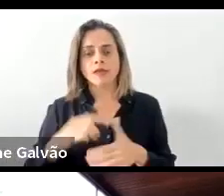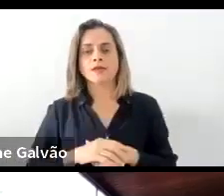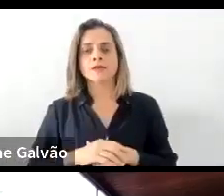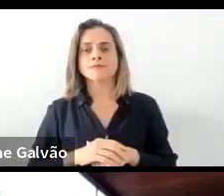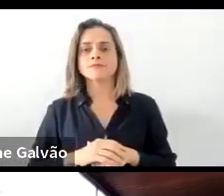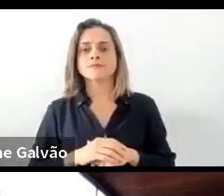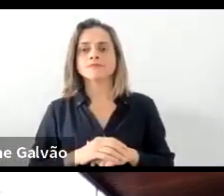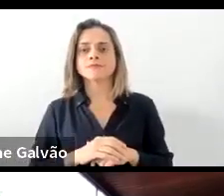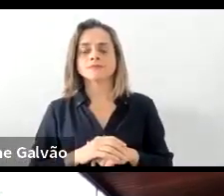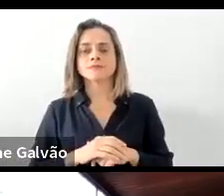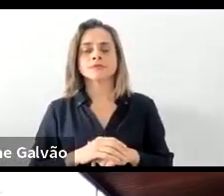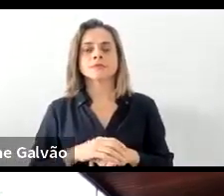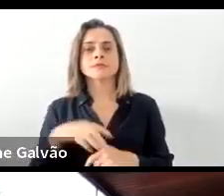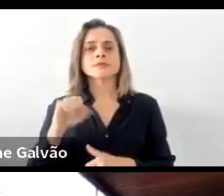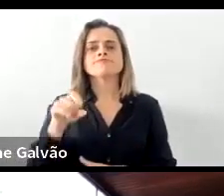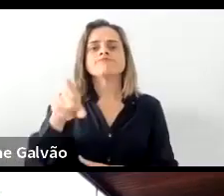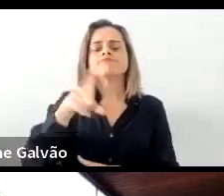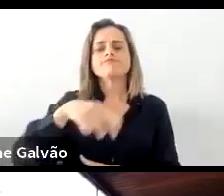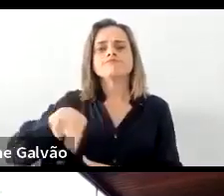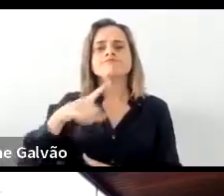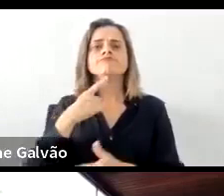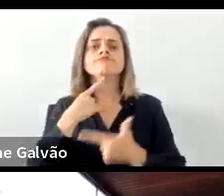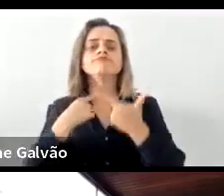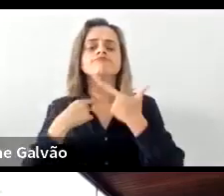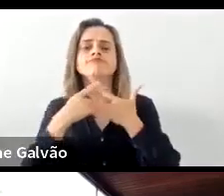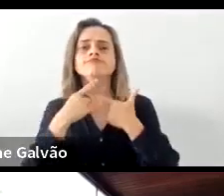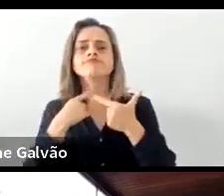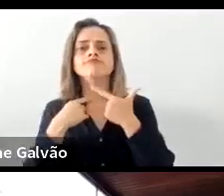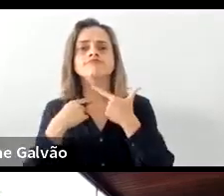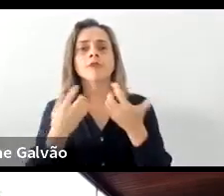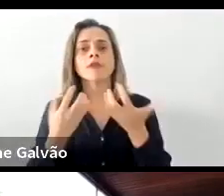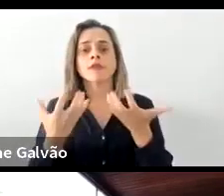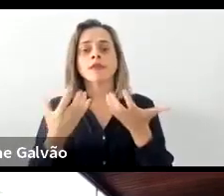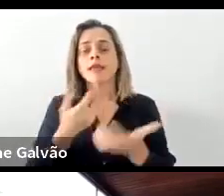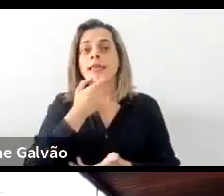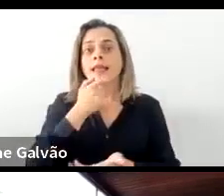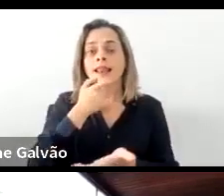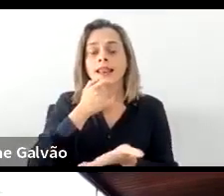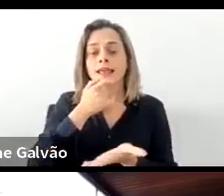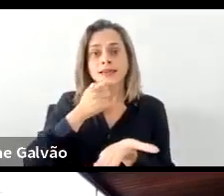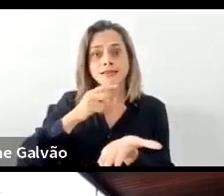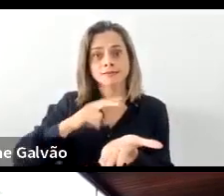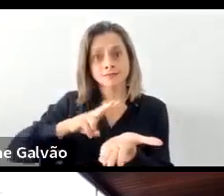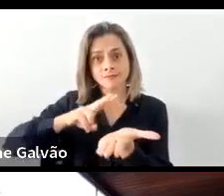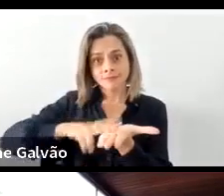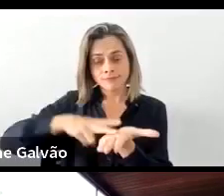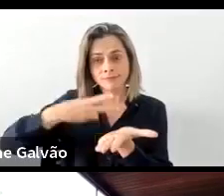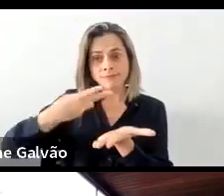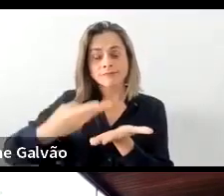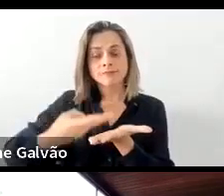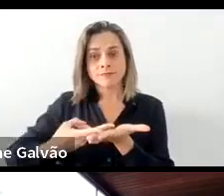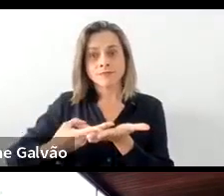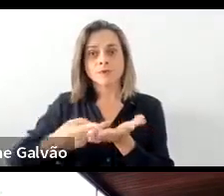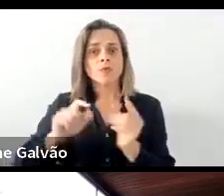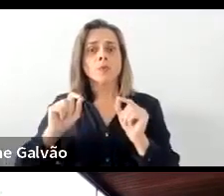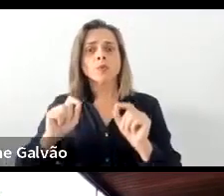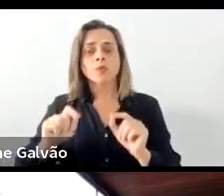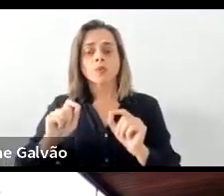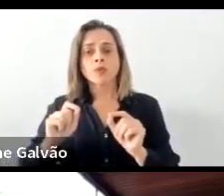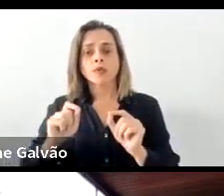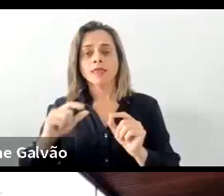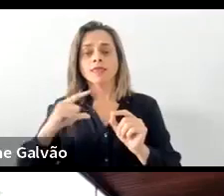possibility for interpretation. If you need English translation, go to the bottom